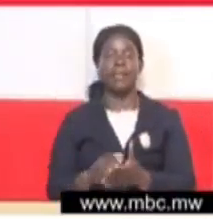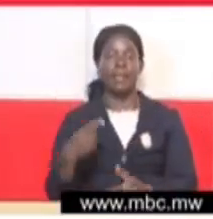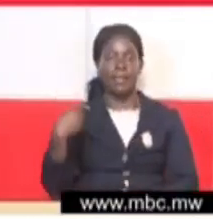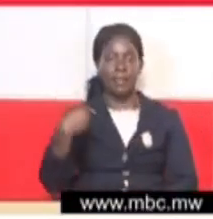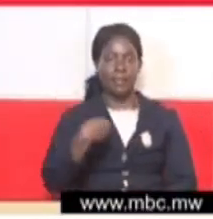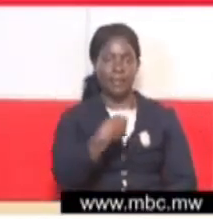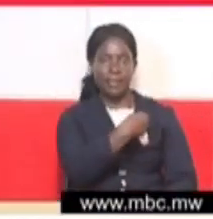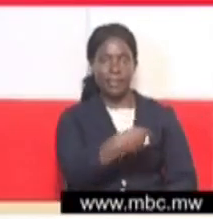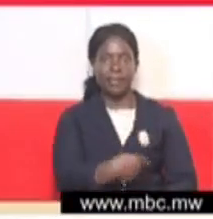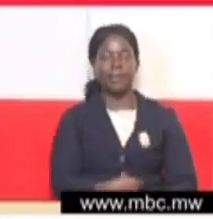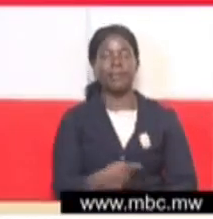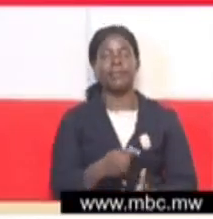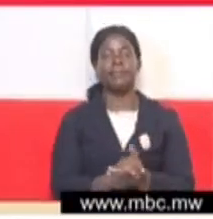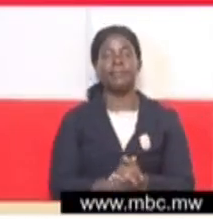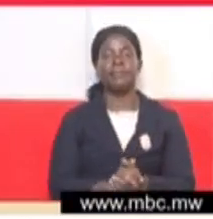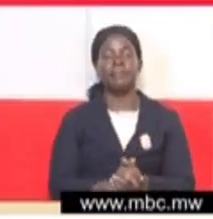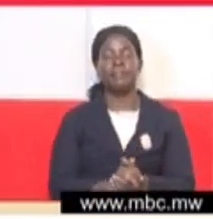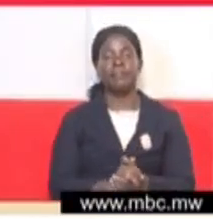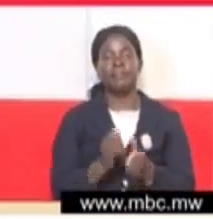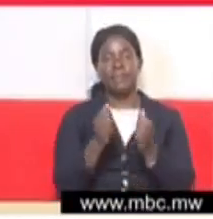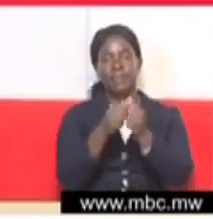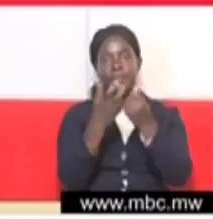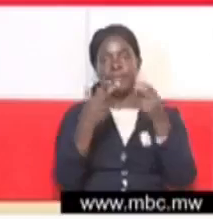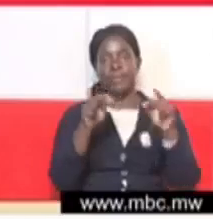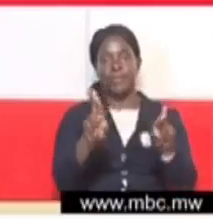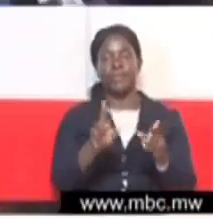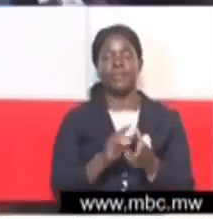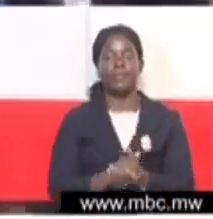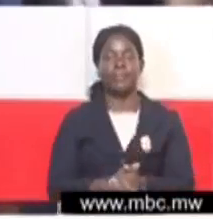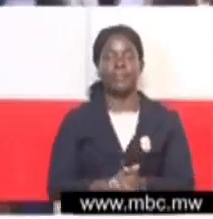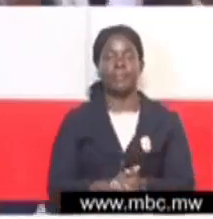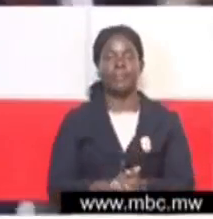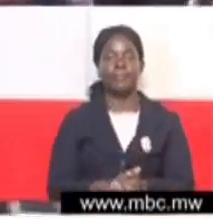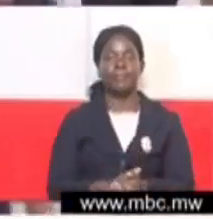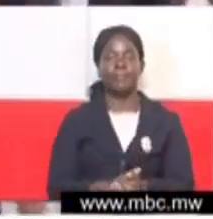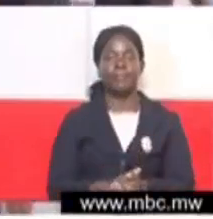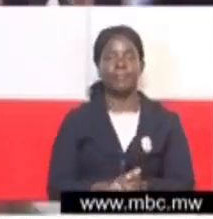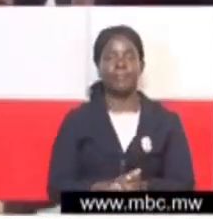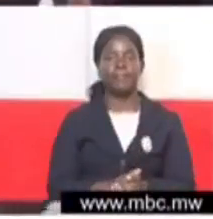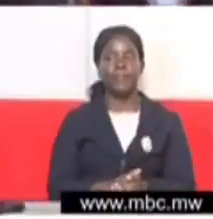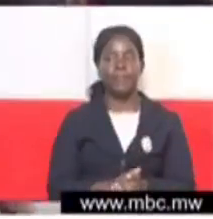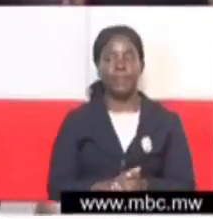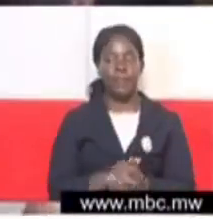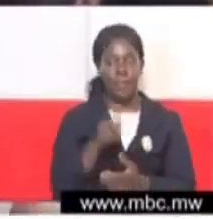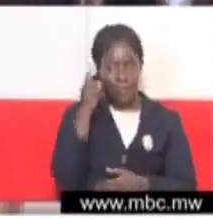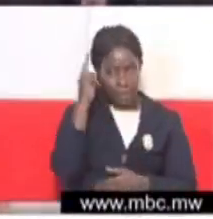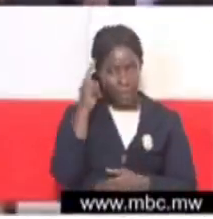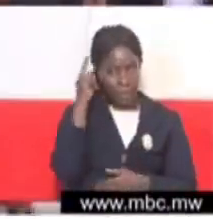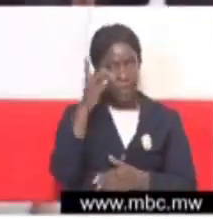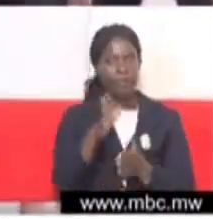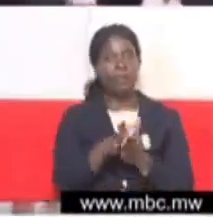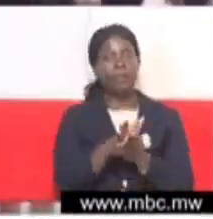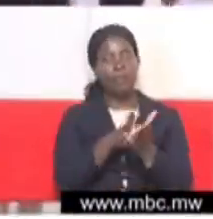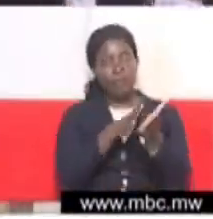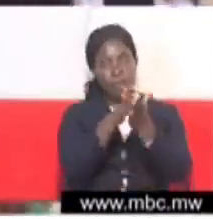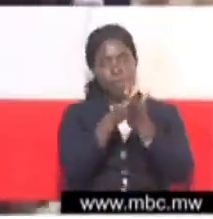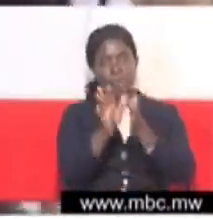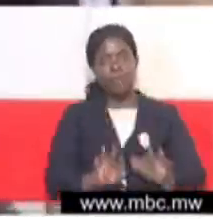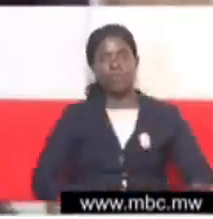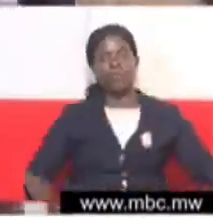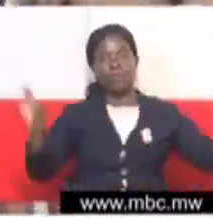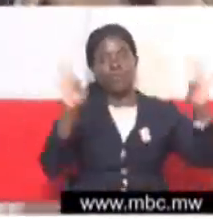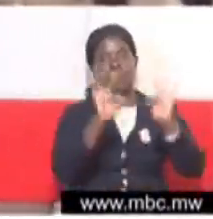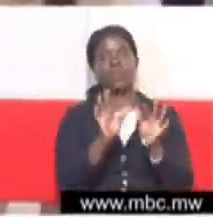Cooperation, FOCAC. My Soch Kadzula reports. Dr. Lazarus Chakwera highlighted China's significant role as a